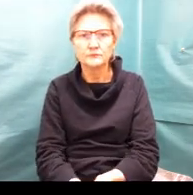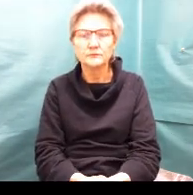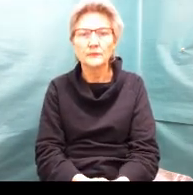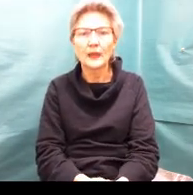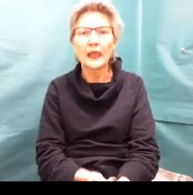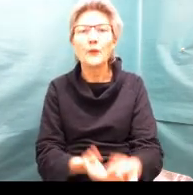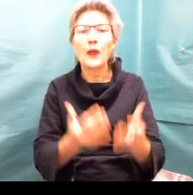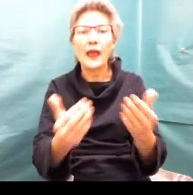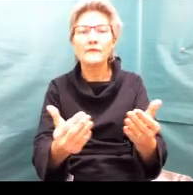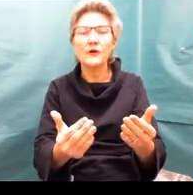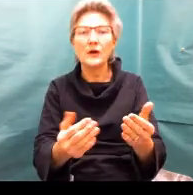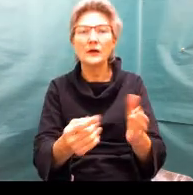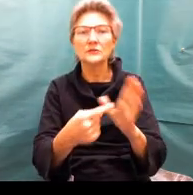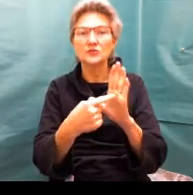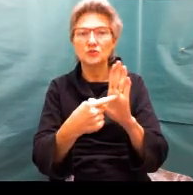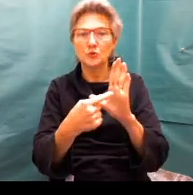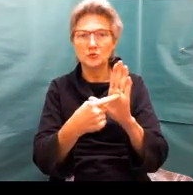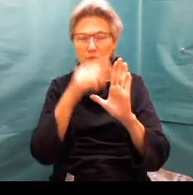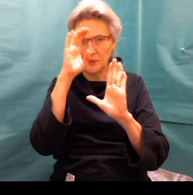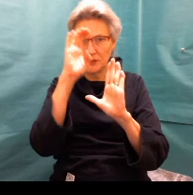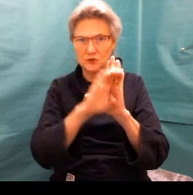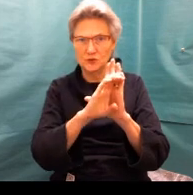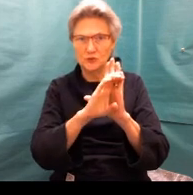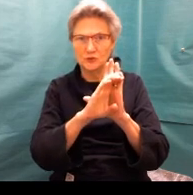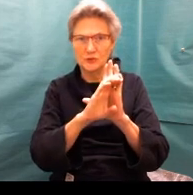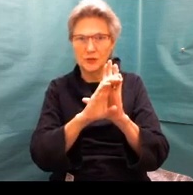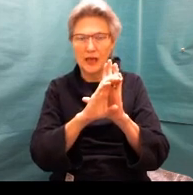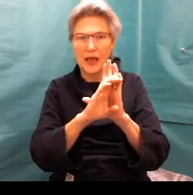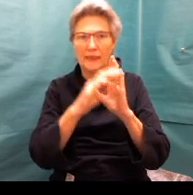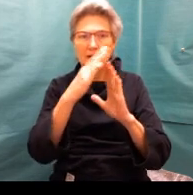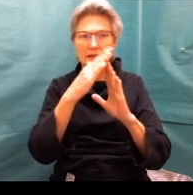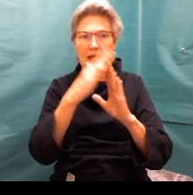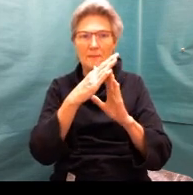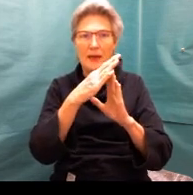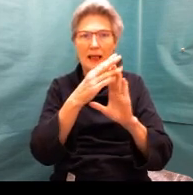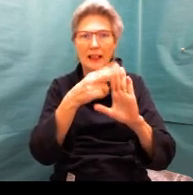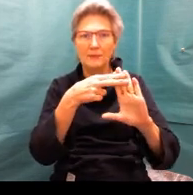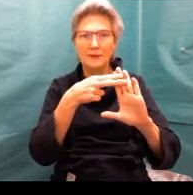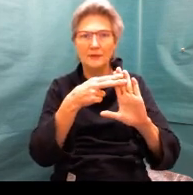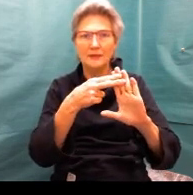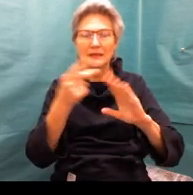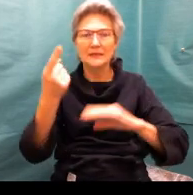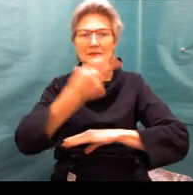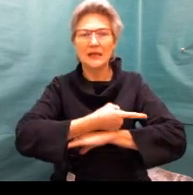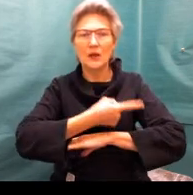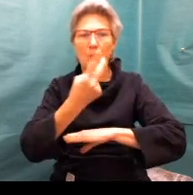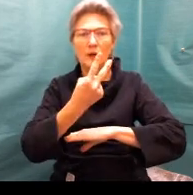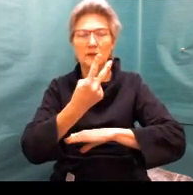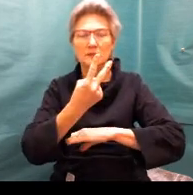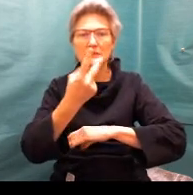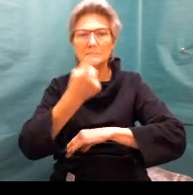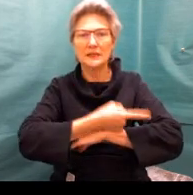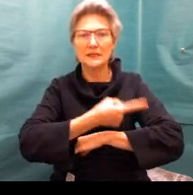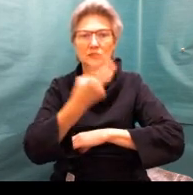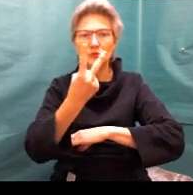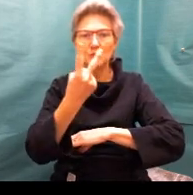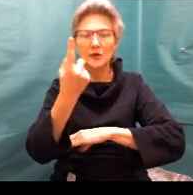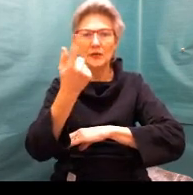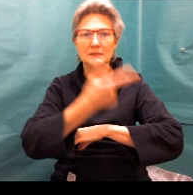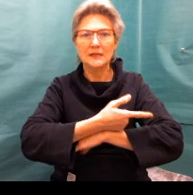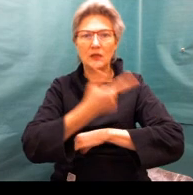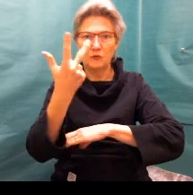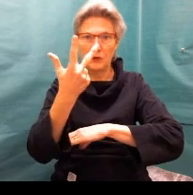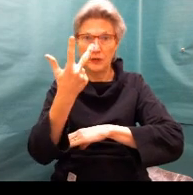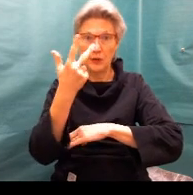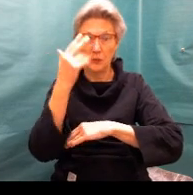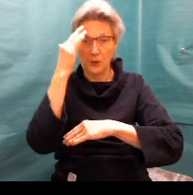So here we have a model that I drew. And at the top, I labeled day 1, day 2, and day 3 because we know that he's practicing for